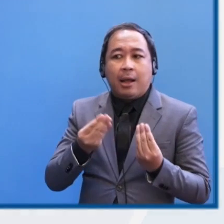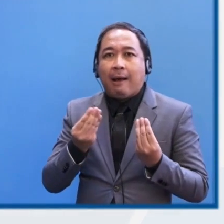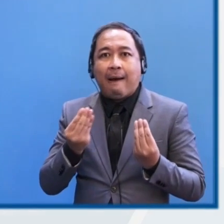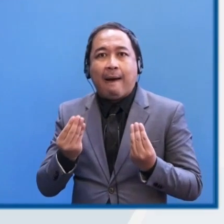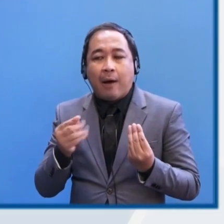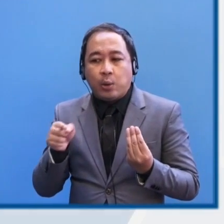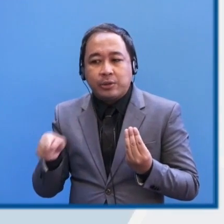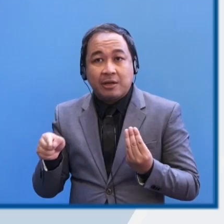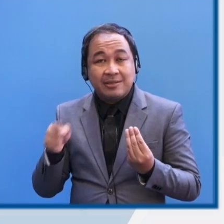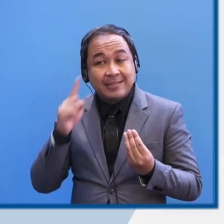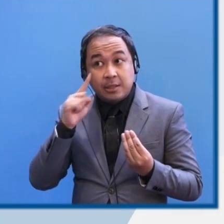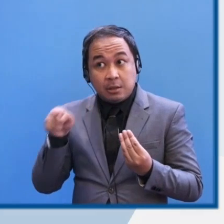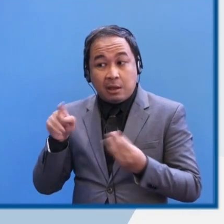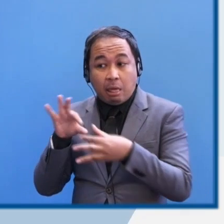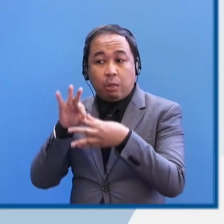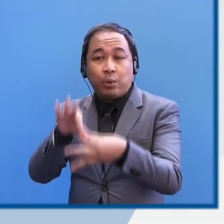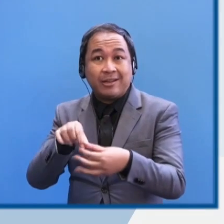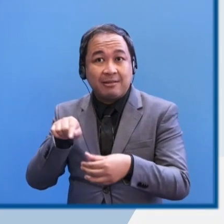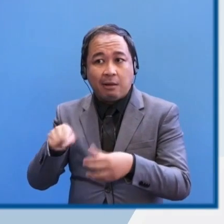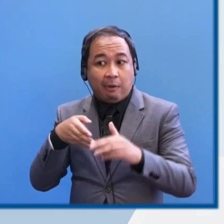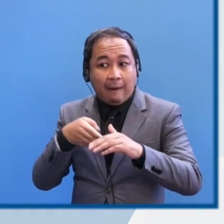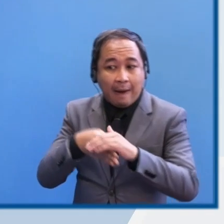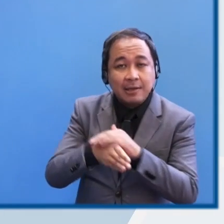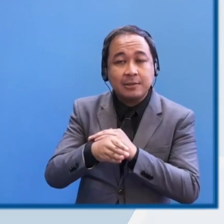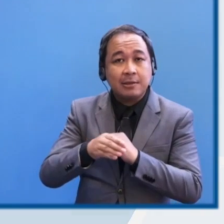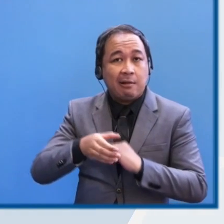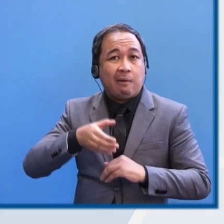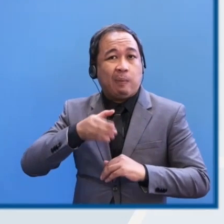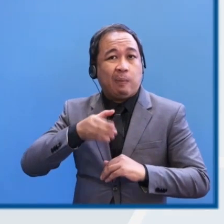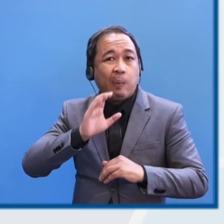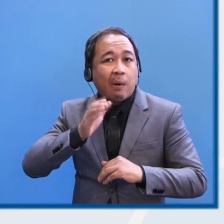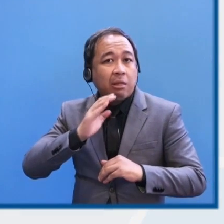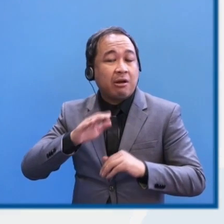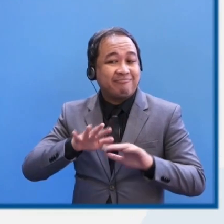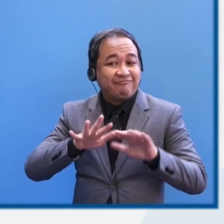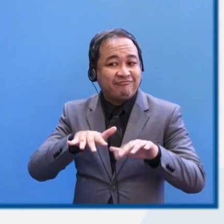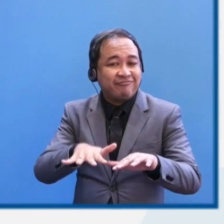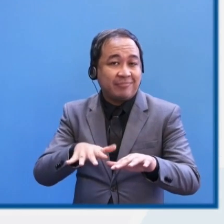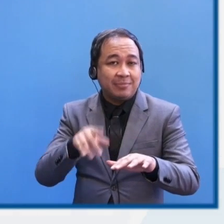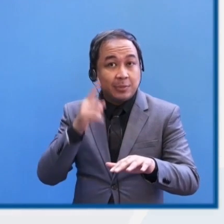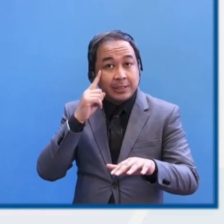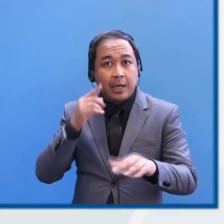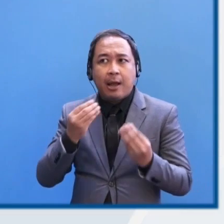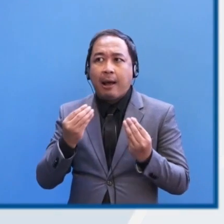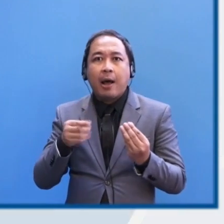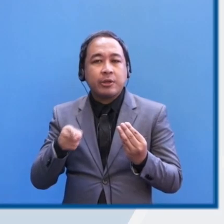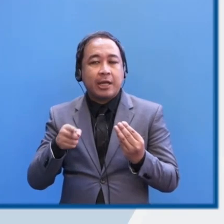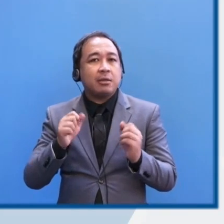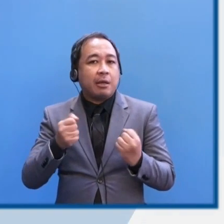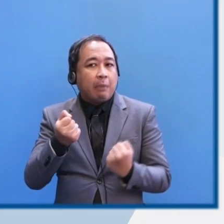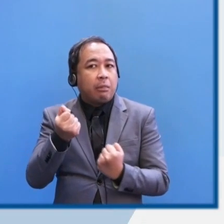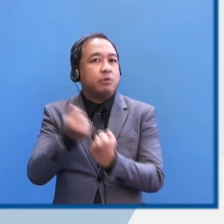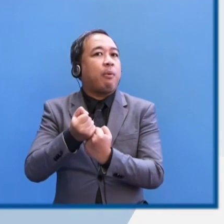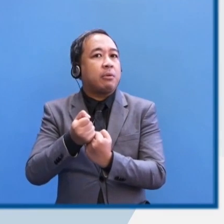water availability. So how are you considering the integration of infectious diseases and the way in which they are